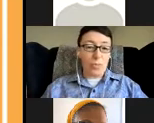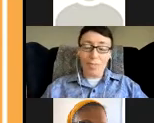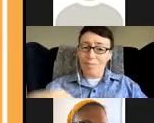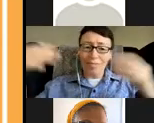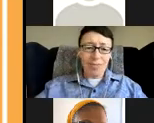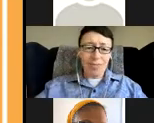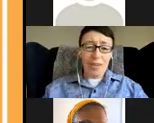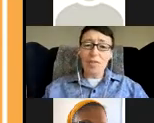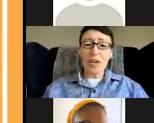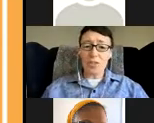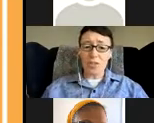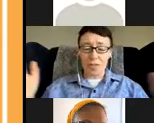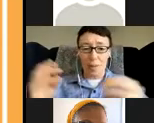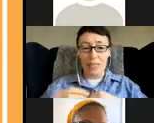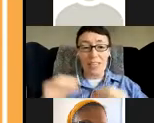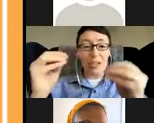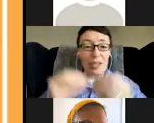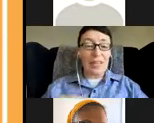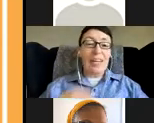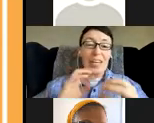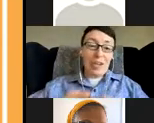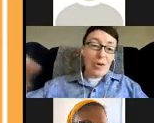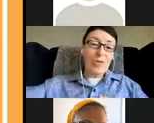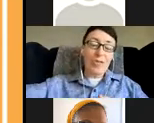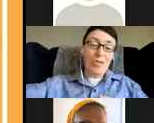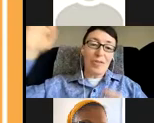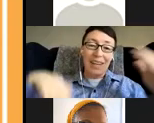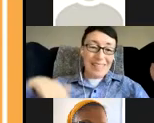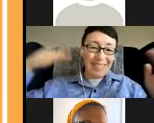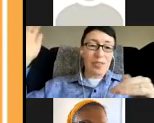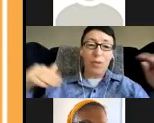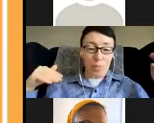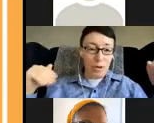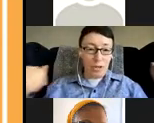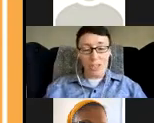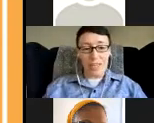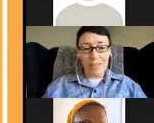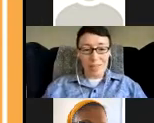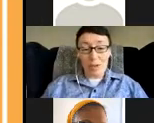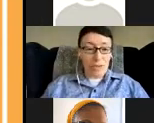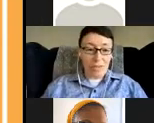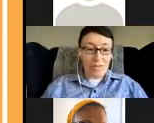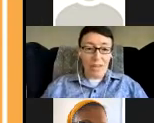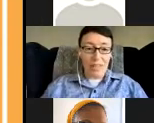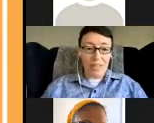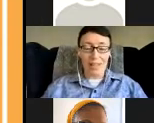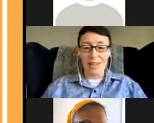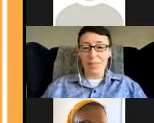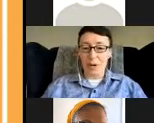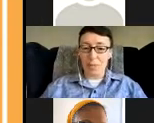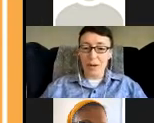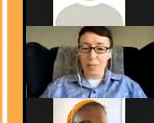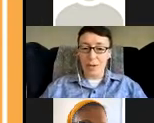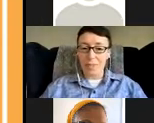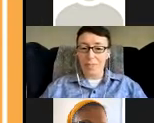to foster families. It goes to that disproportionate use of funds that